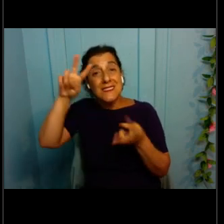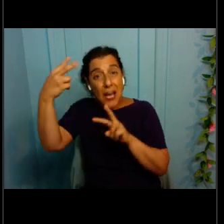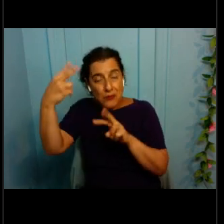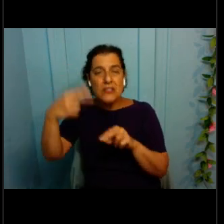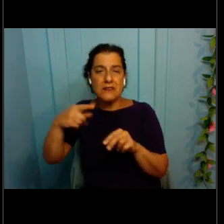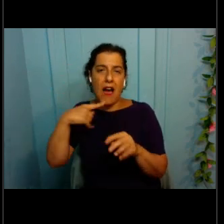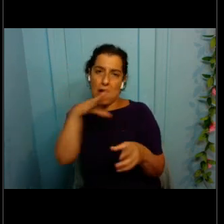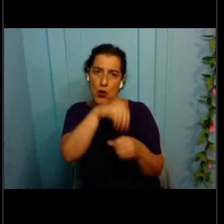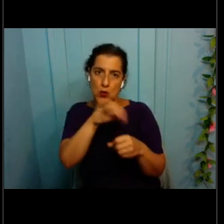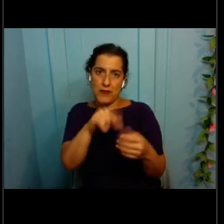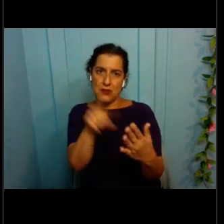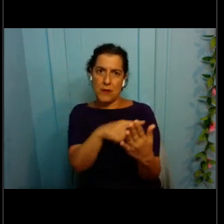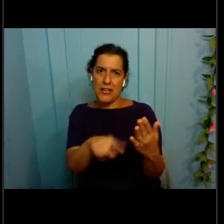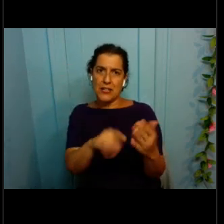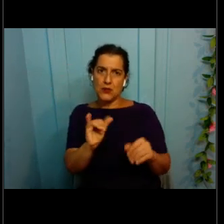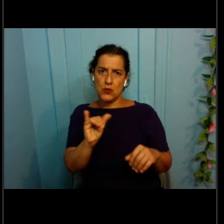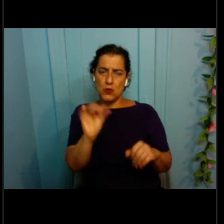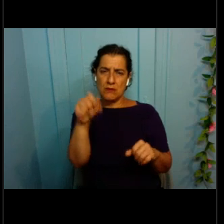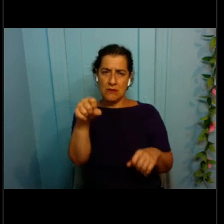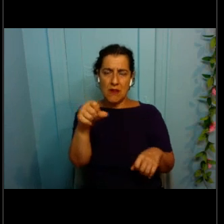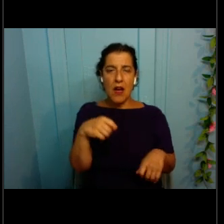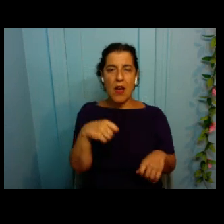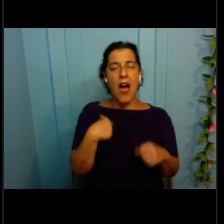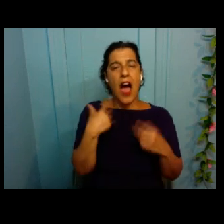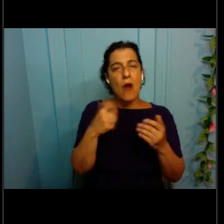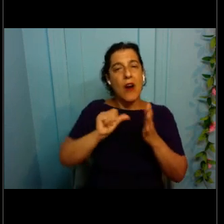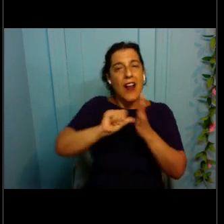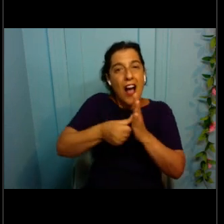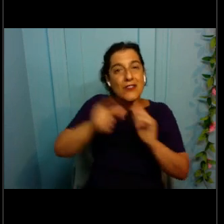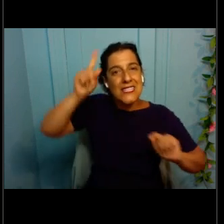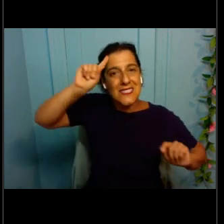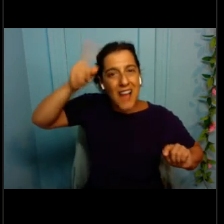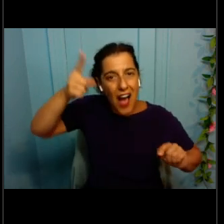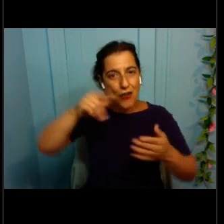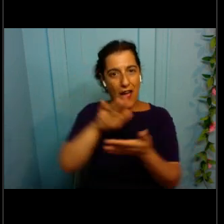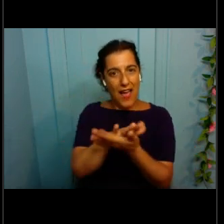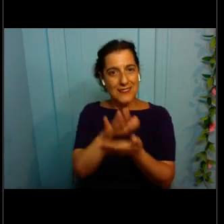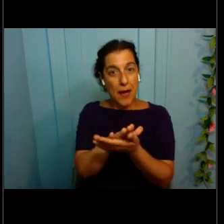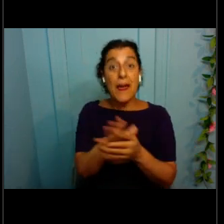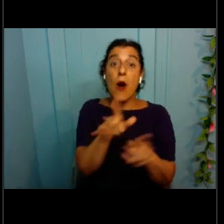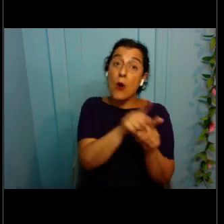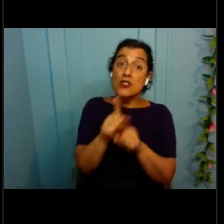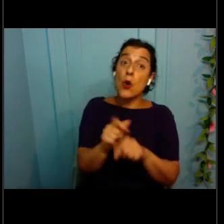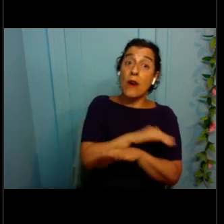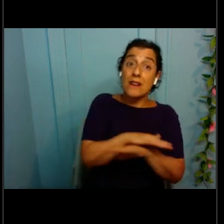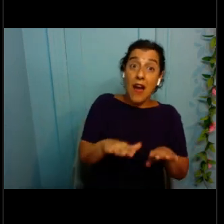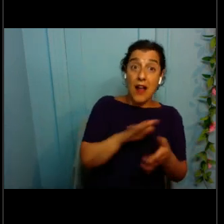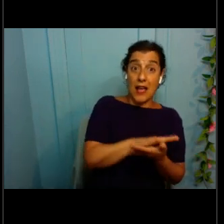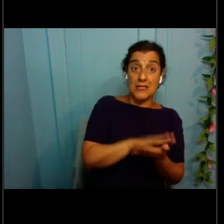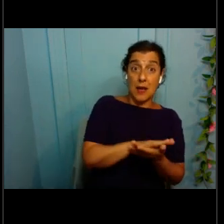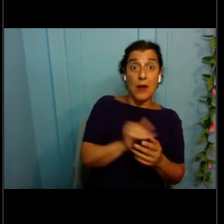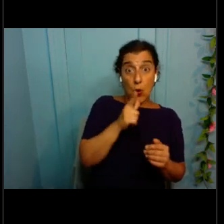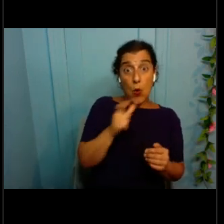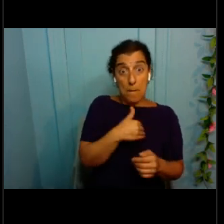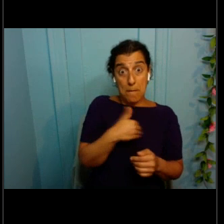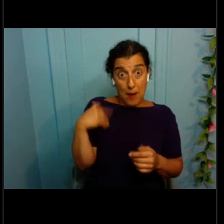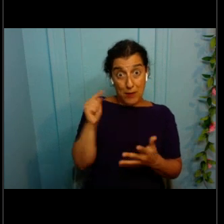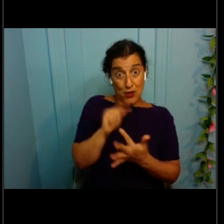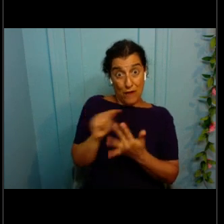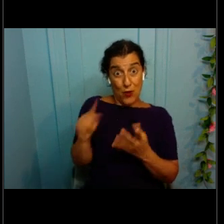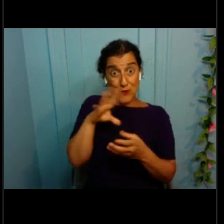And trying really hard to highlight scholars, academic and non-academic, who are members of these communities in the